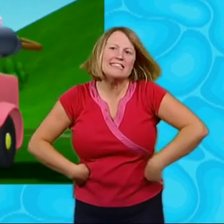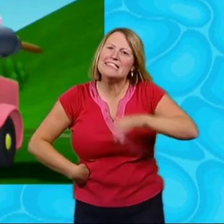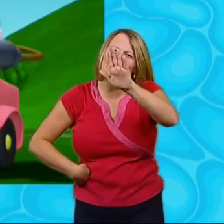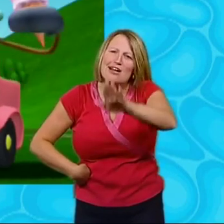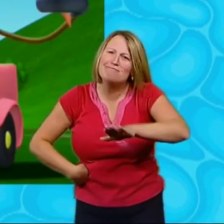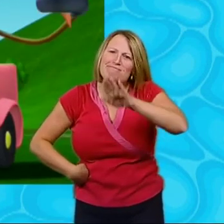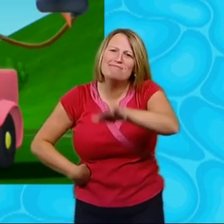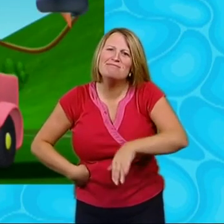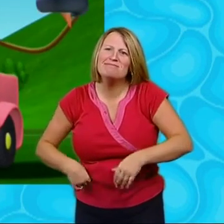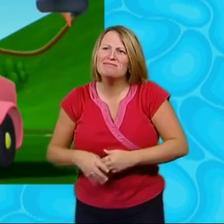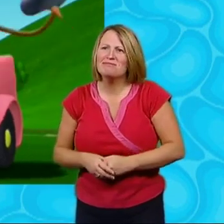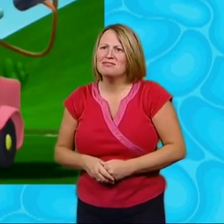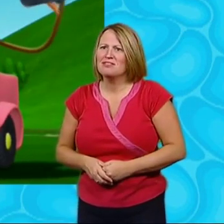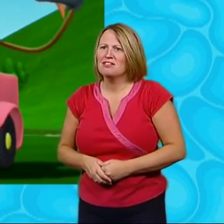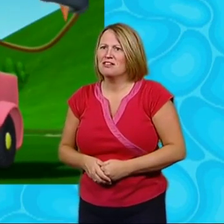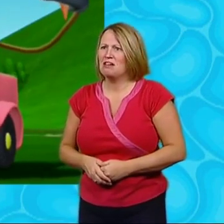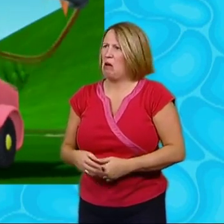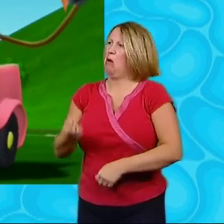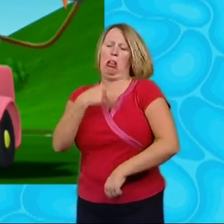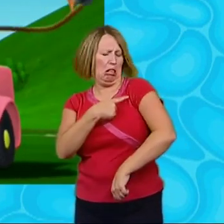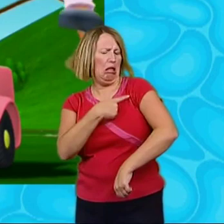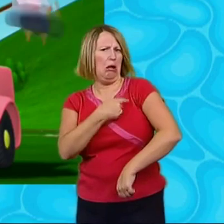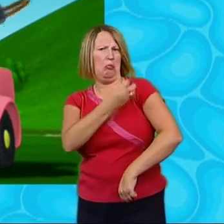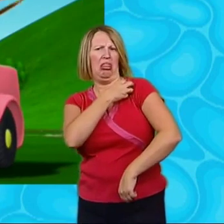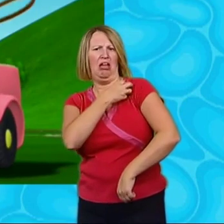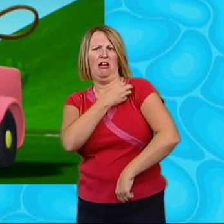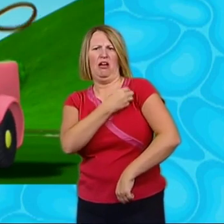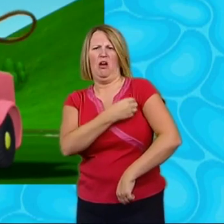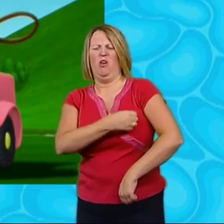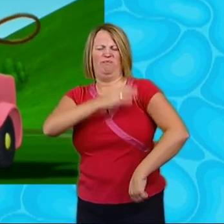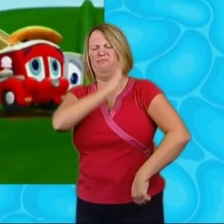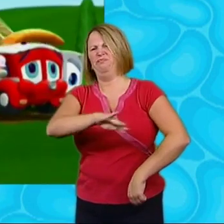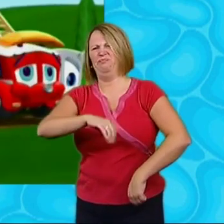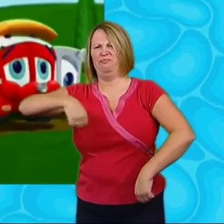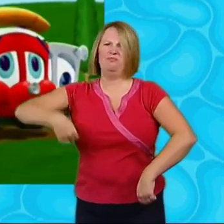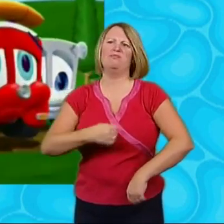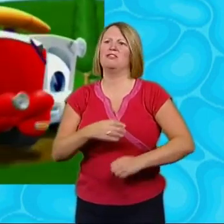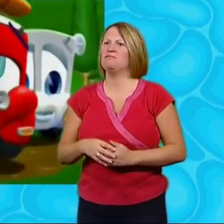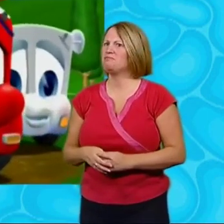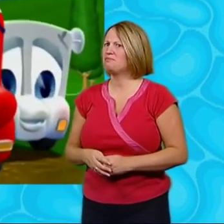Jessie? Oh, no. I made a mess.